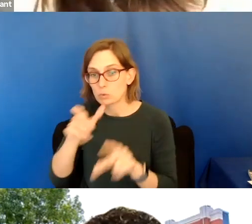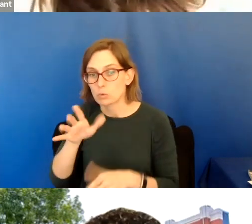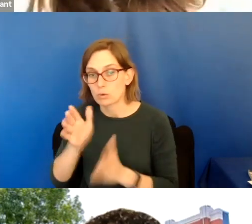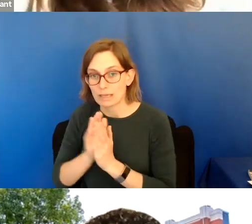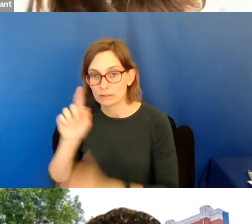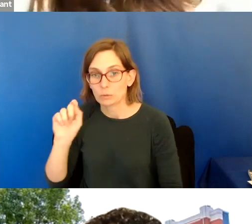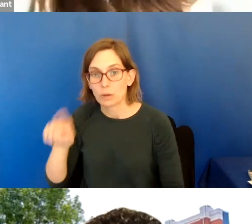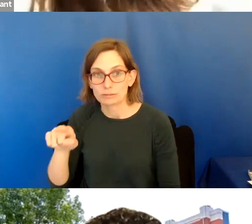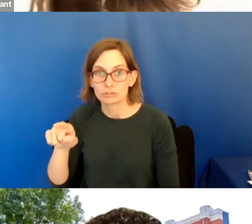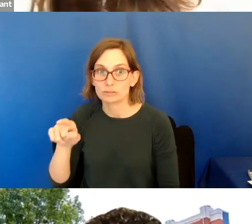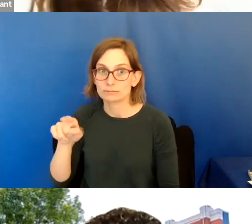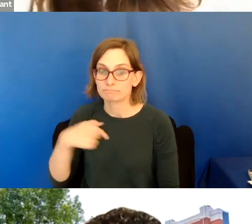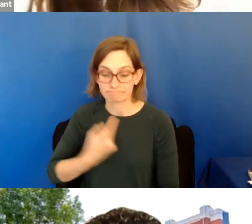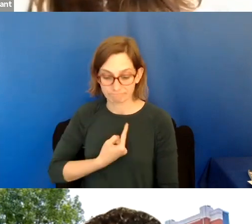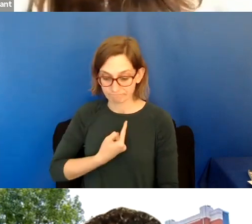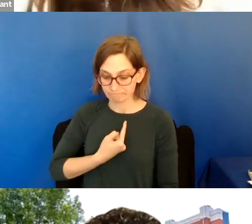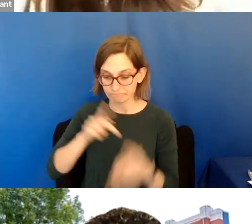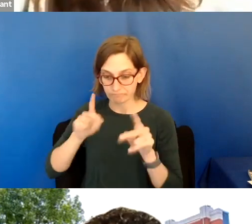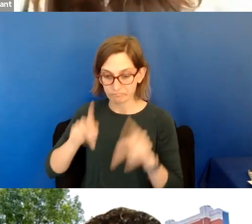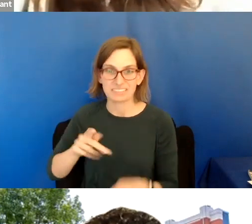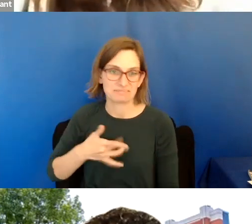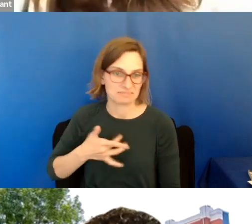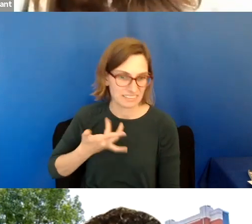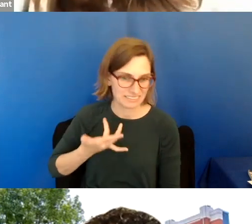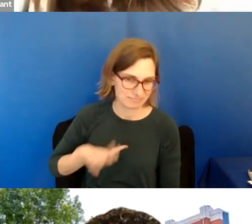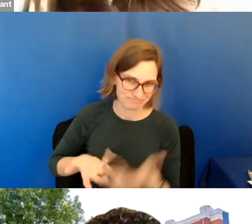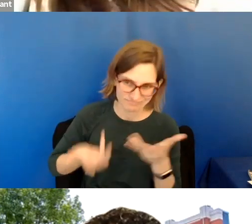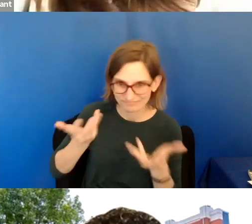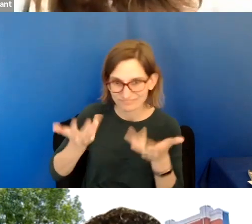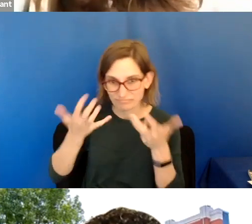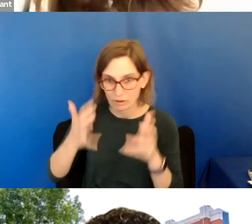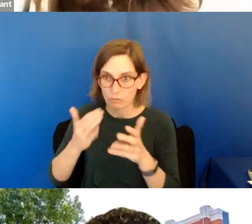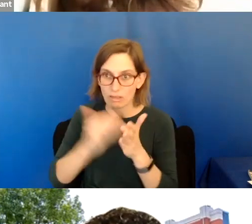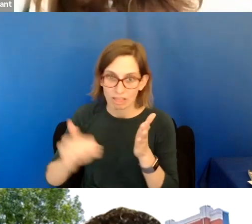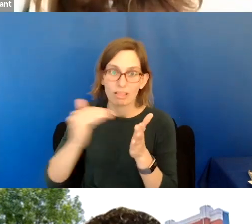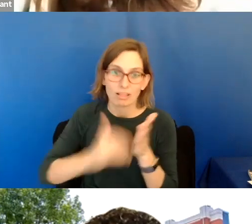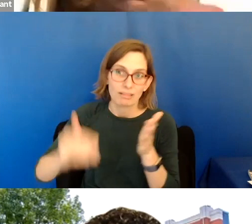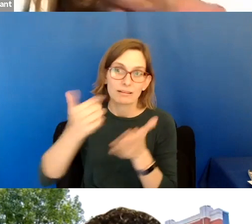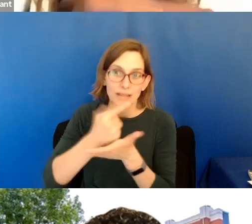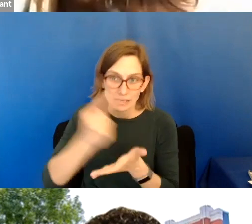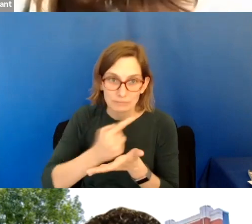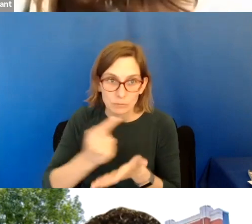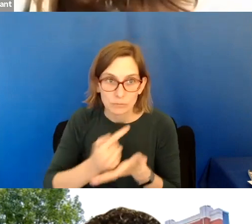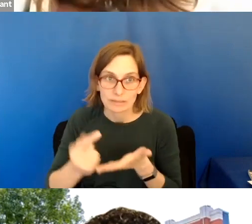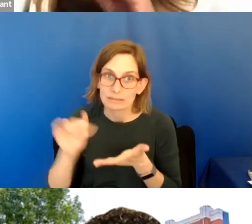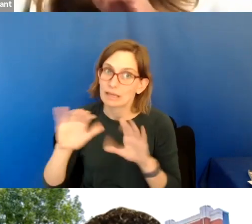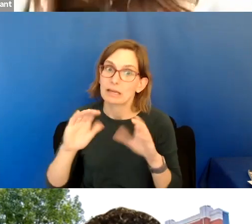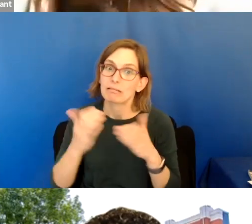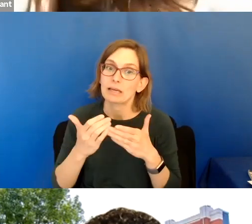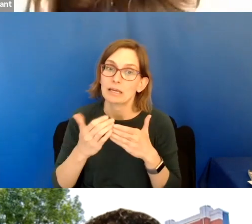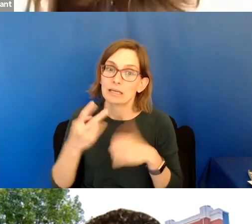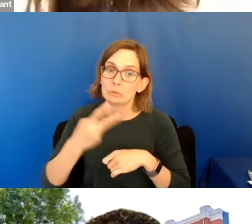question, I was the only person. I didn't necessarily want to continuously every single week, and that class was twice a week.